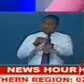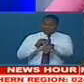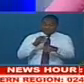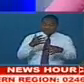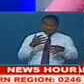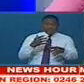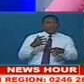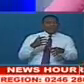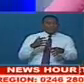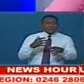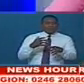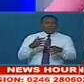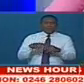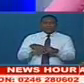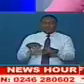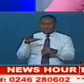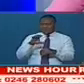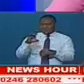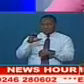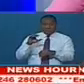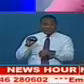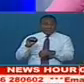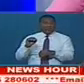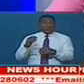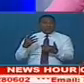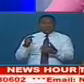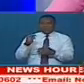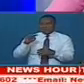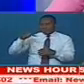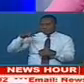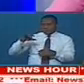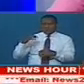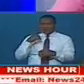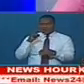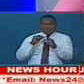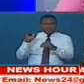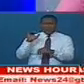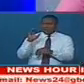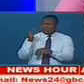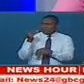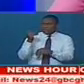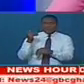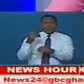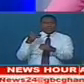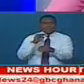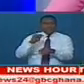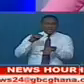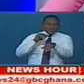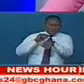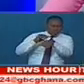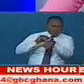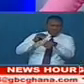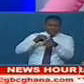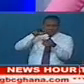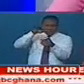chief executive of the Ghana Export Promotion Authority, Madam Gifty Klenam, said over 15 million pineapple suckers will be given out to